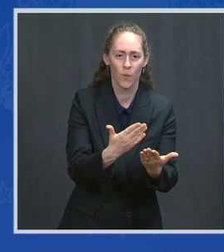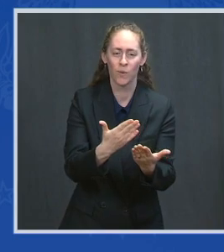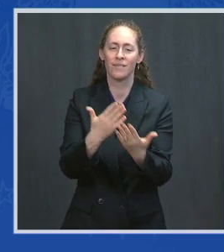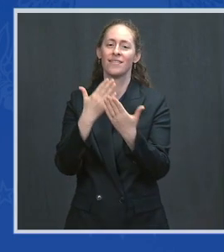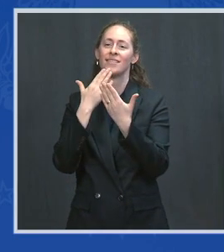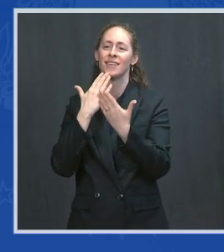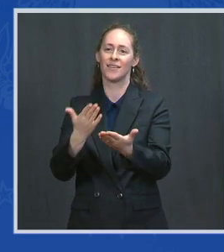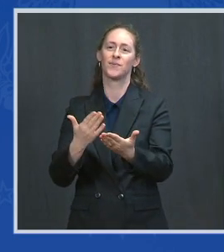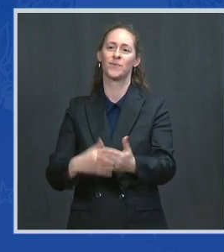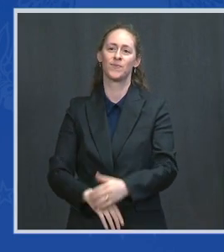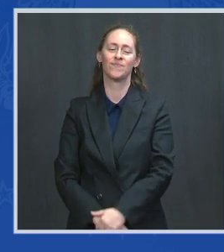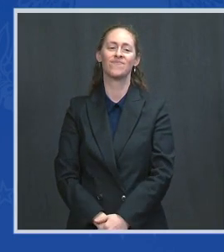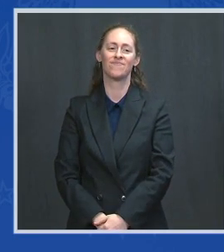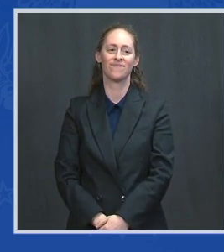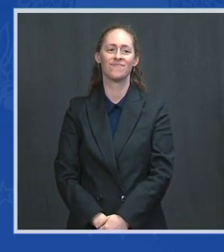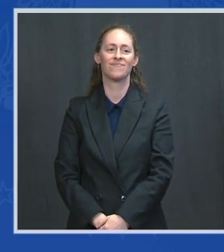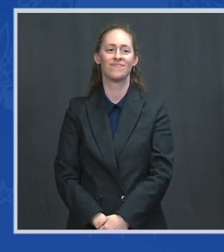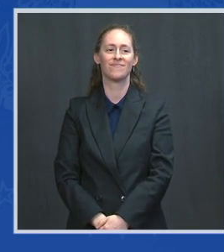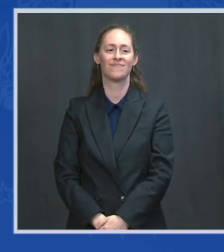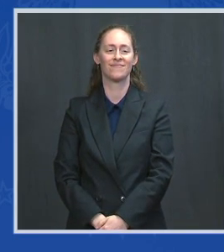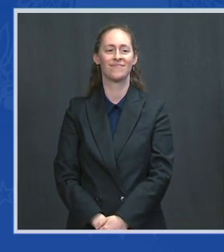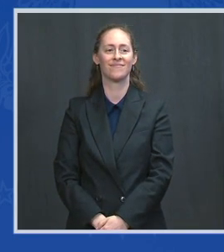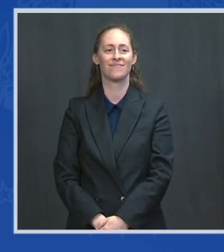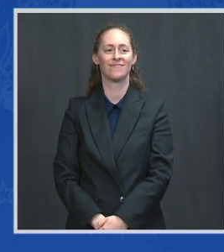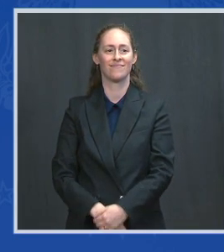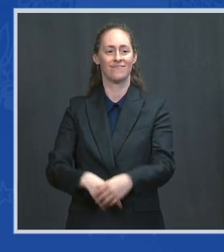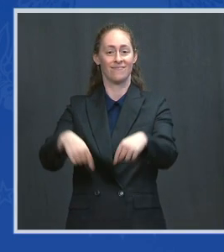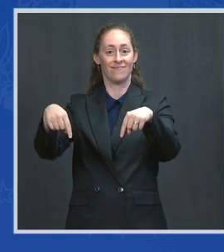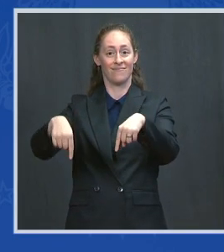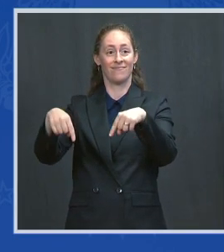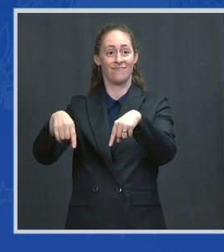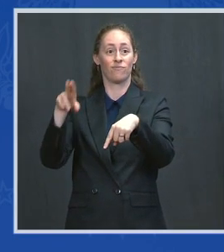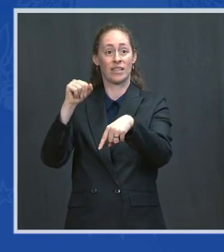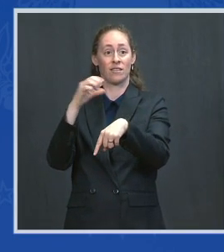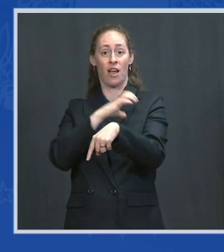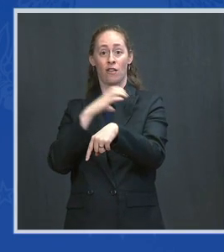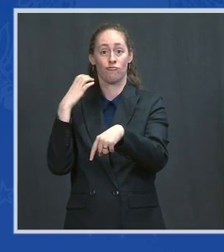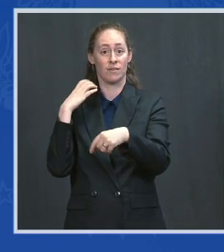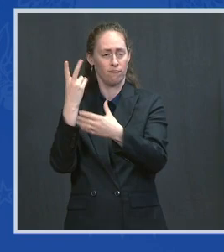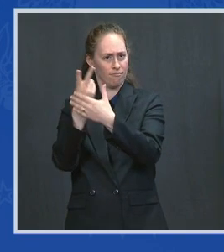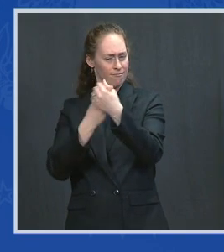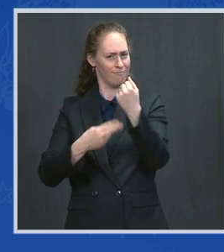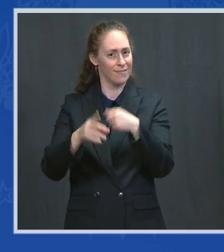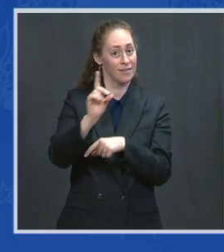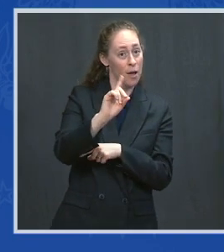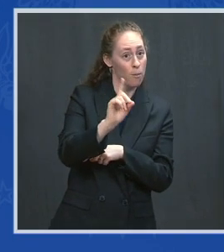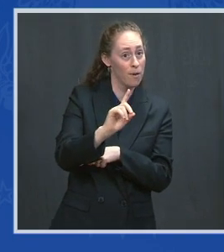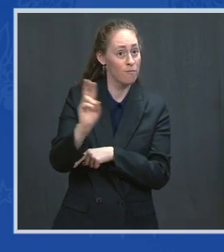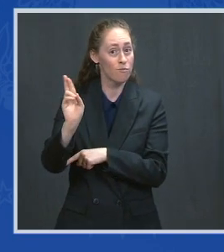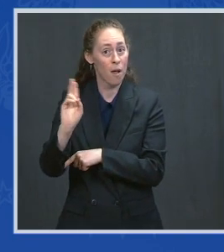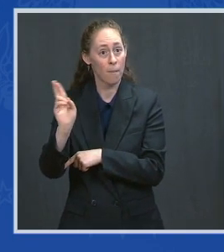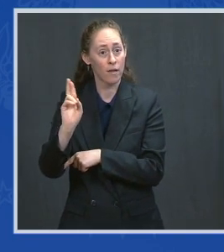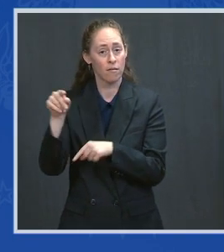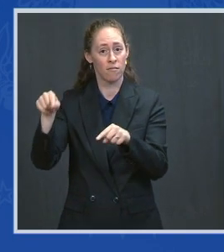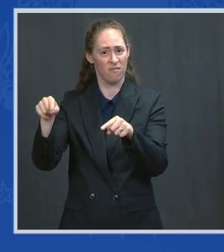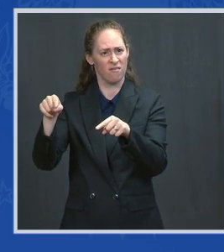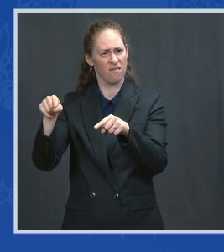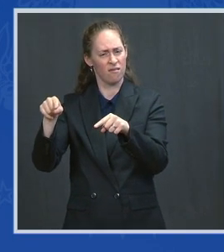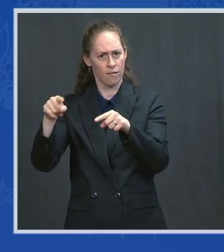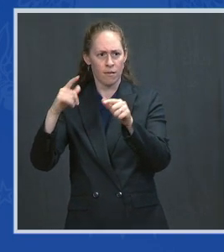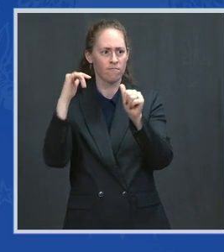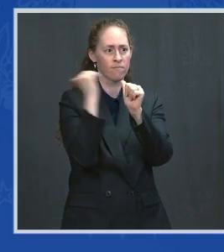the members of our United States Congress on both sides of the aisle who helped pass the